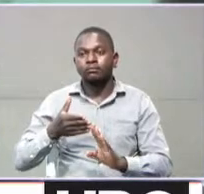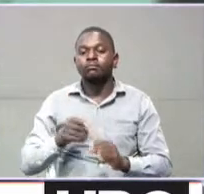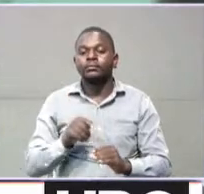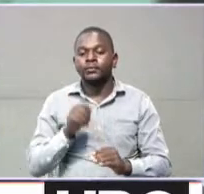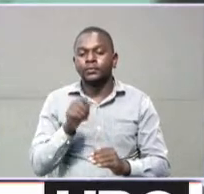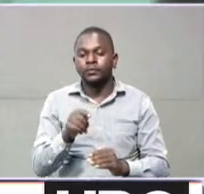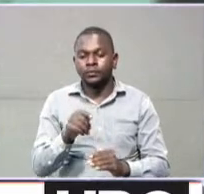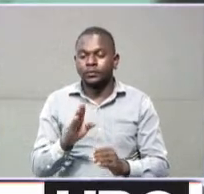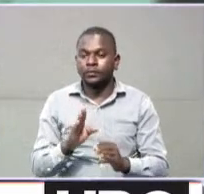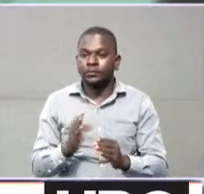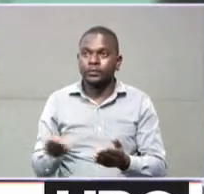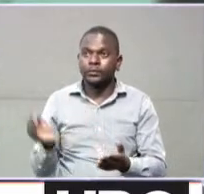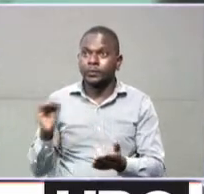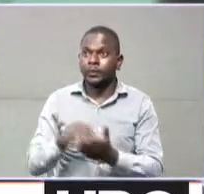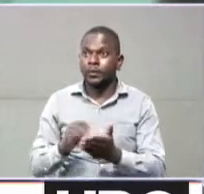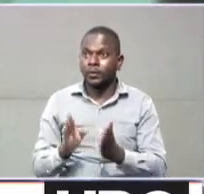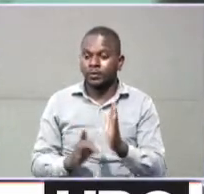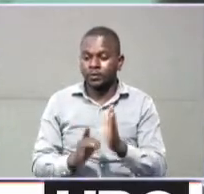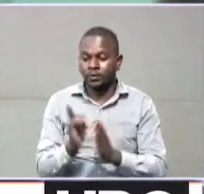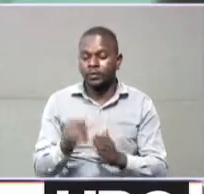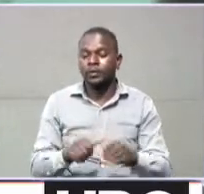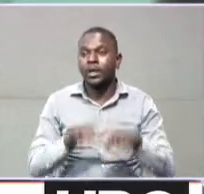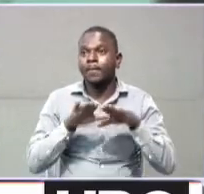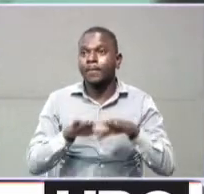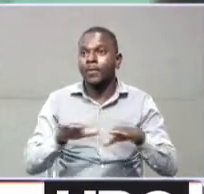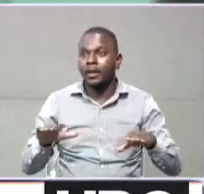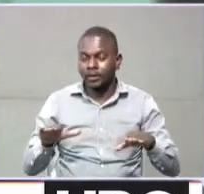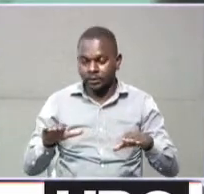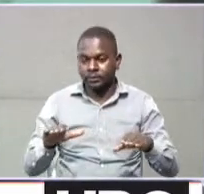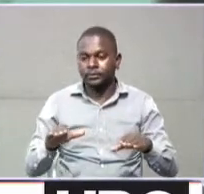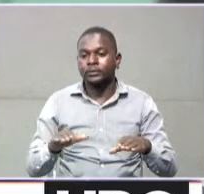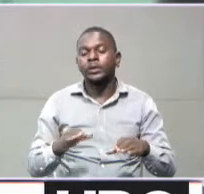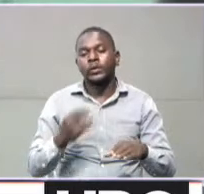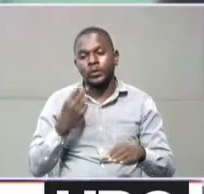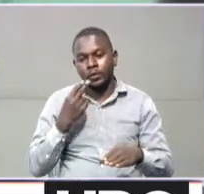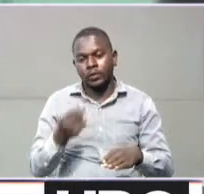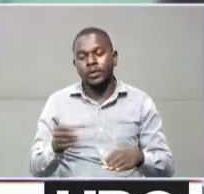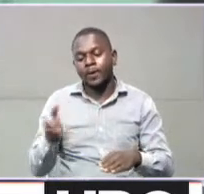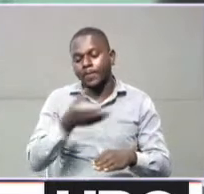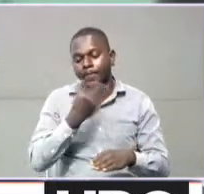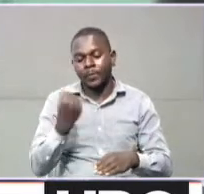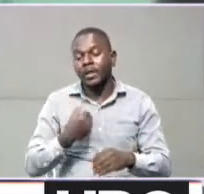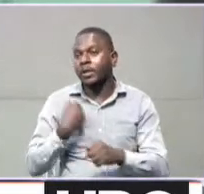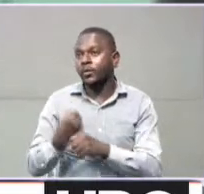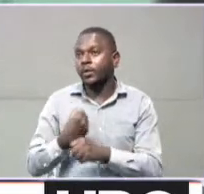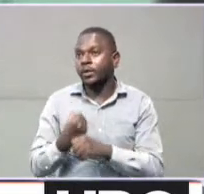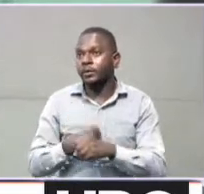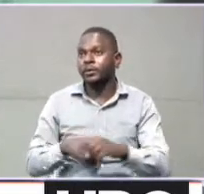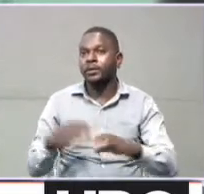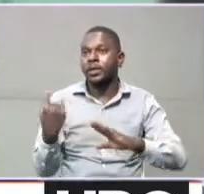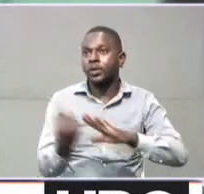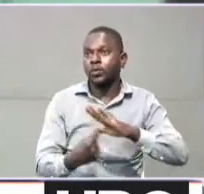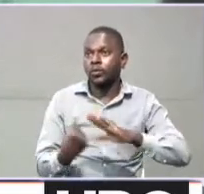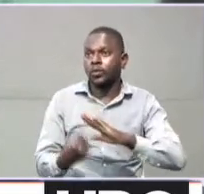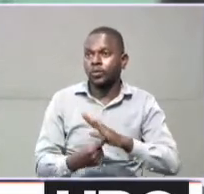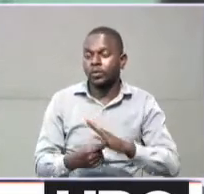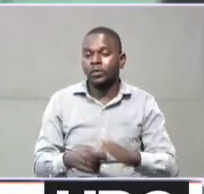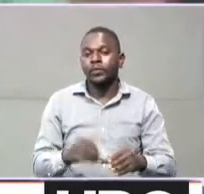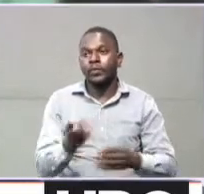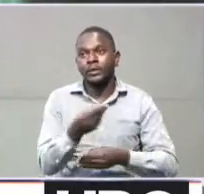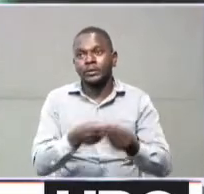this redevelopment of the market infrastructure would ensure better working conditions for the